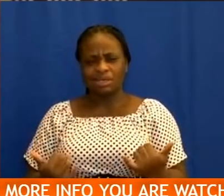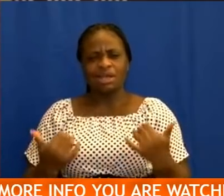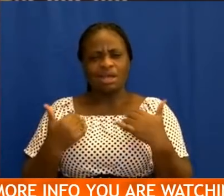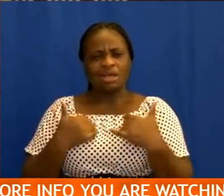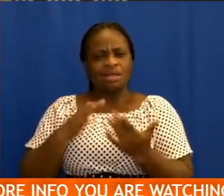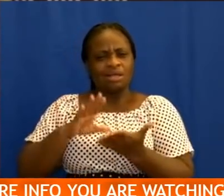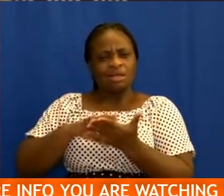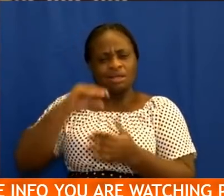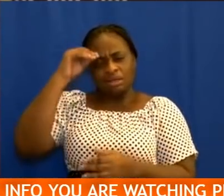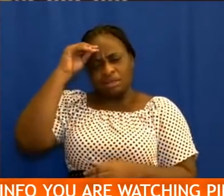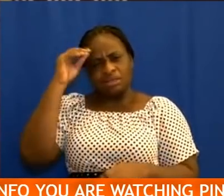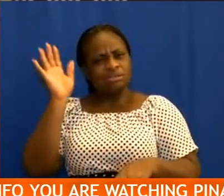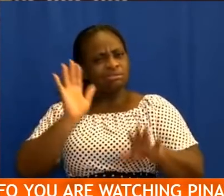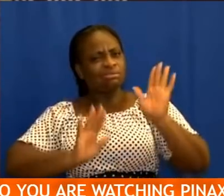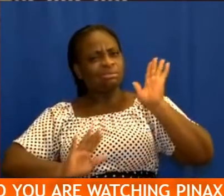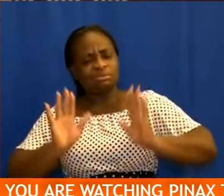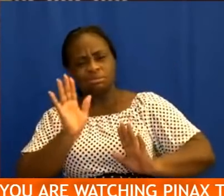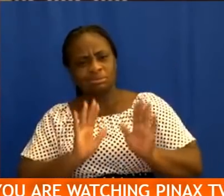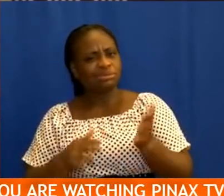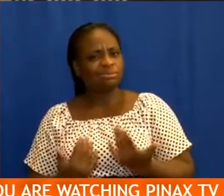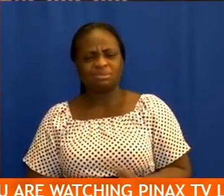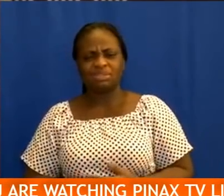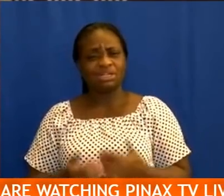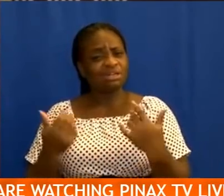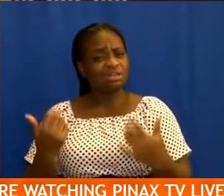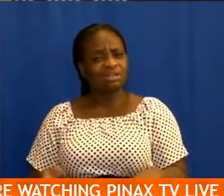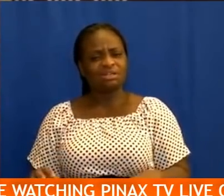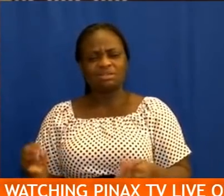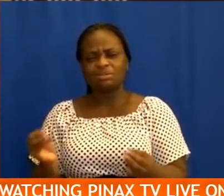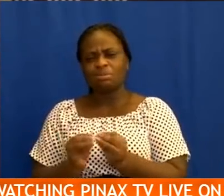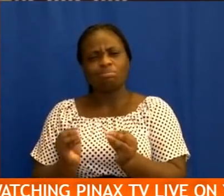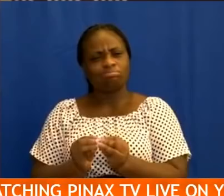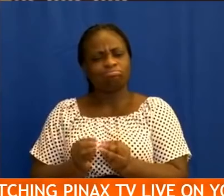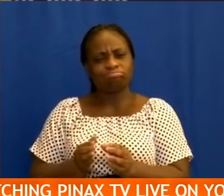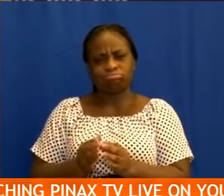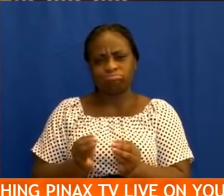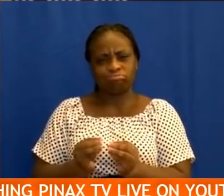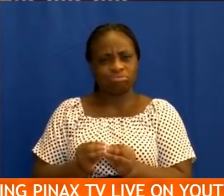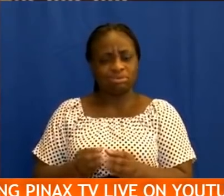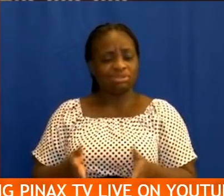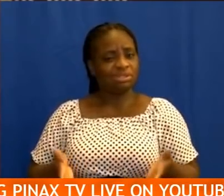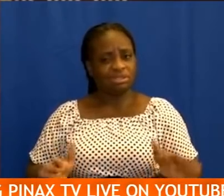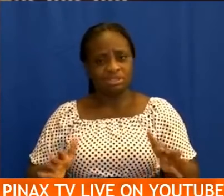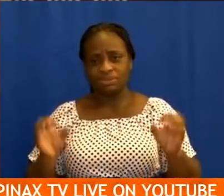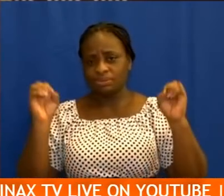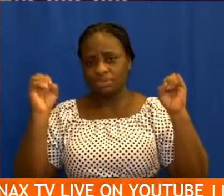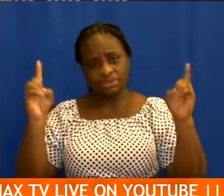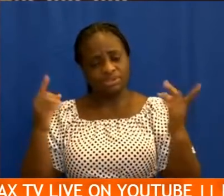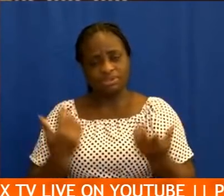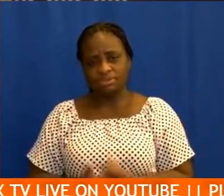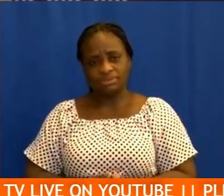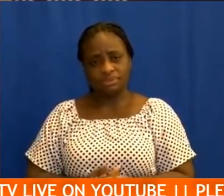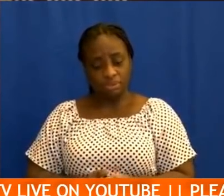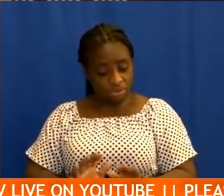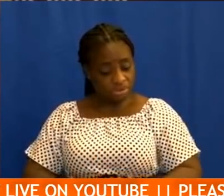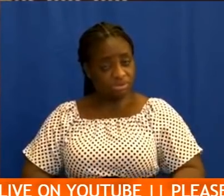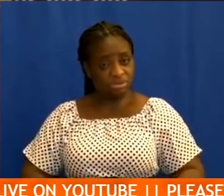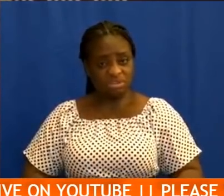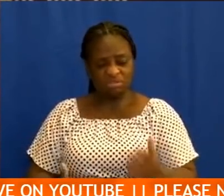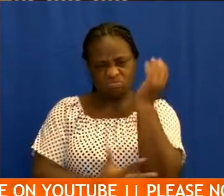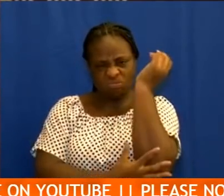learning crisis, a crisis that is further worsening inequalities in access to education,